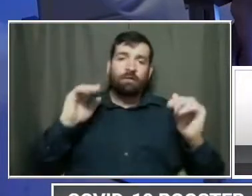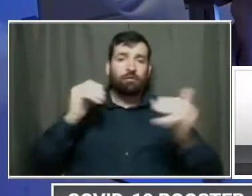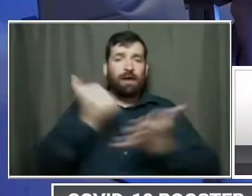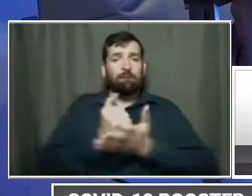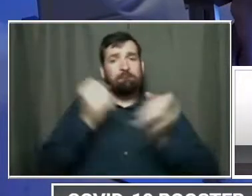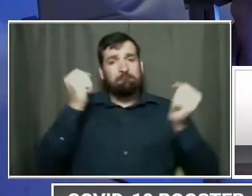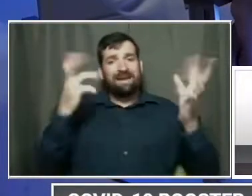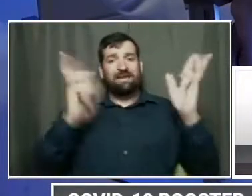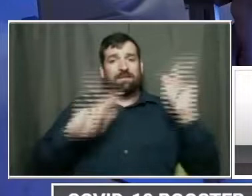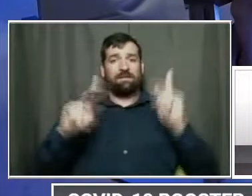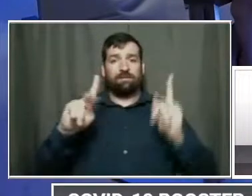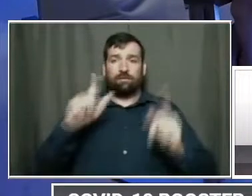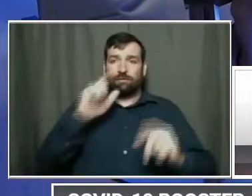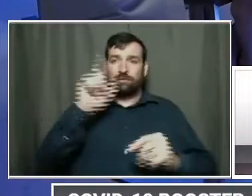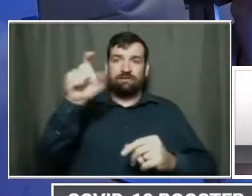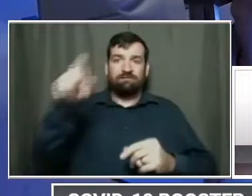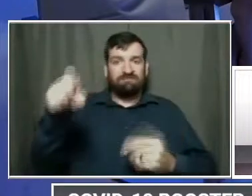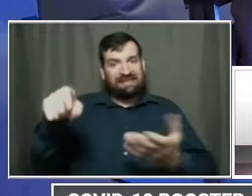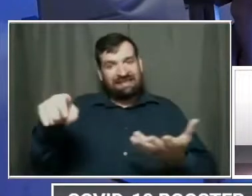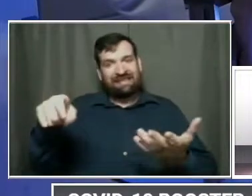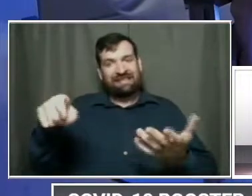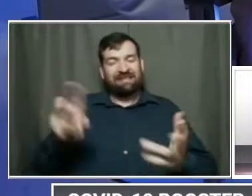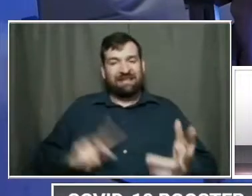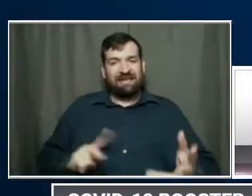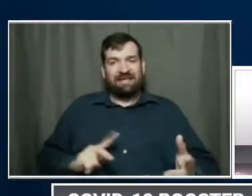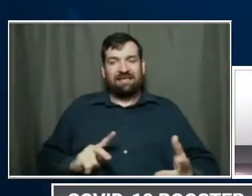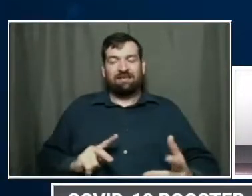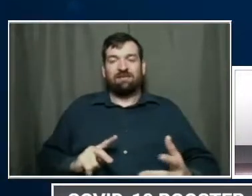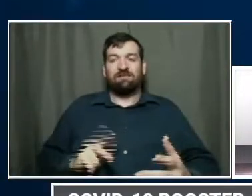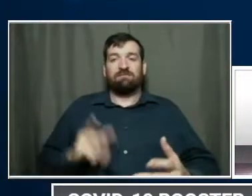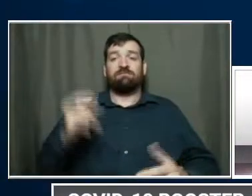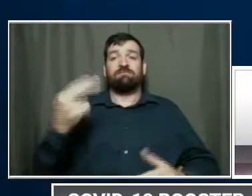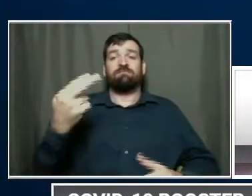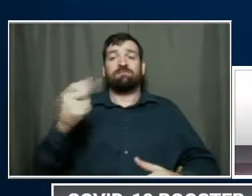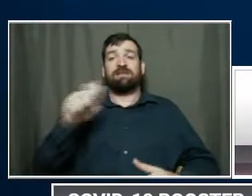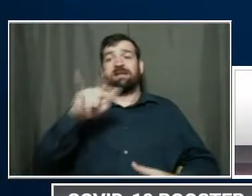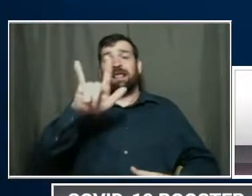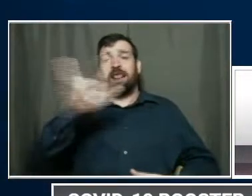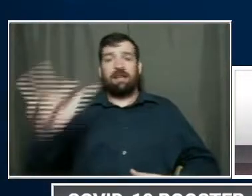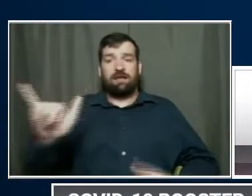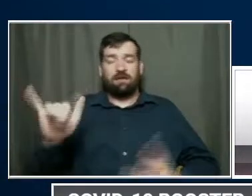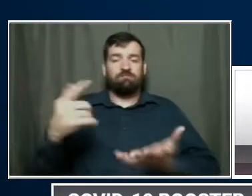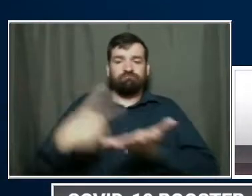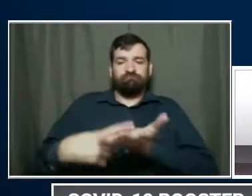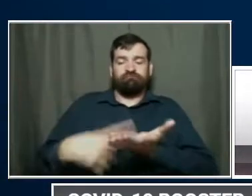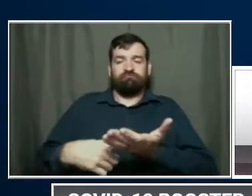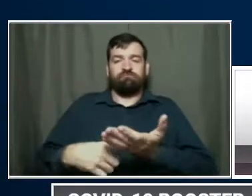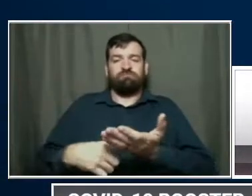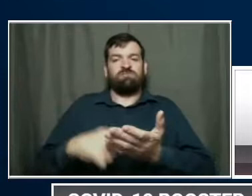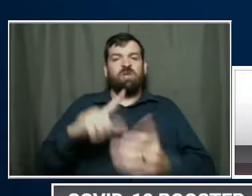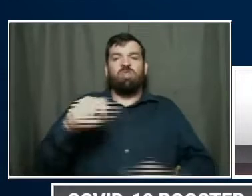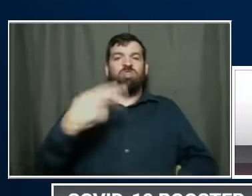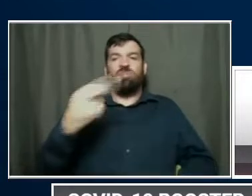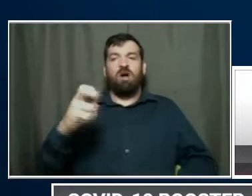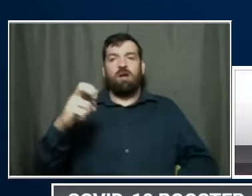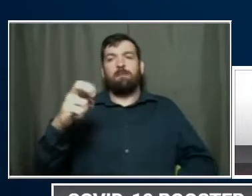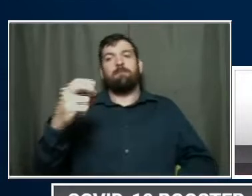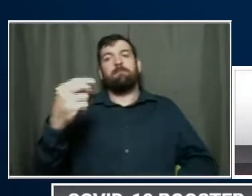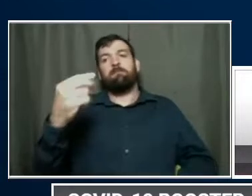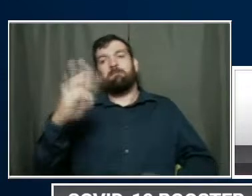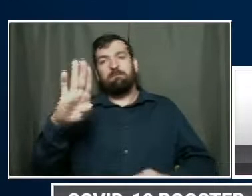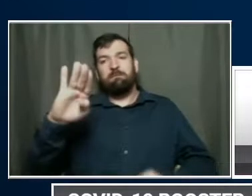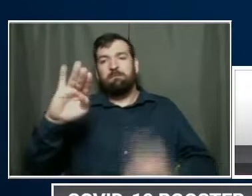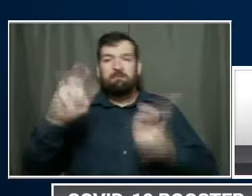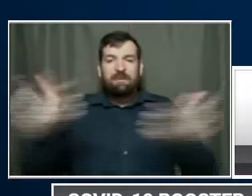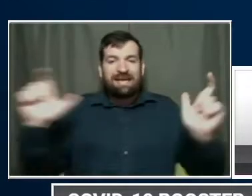in need of a kidney transplant. So I want to bring Haley back in to talk about the Big Ask, Big Give. This is a national campaign. We're doing one